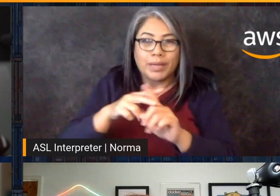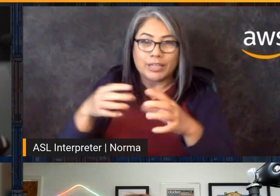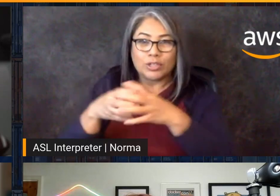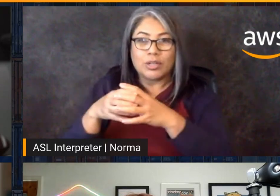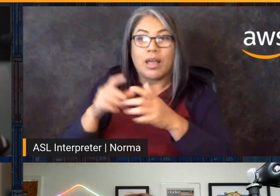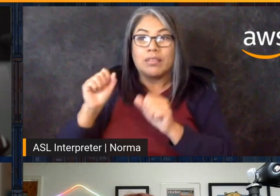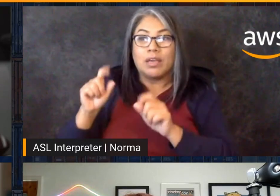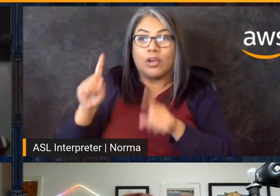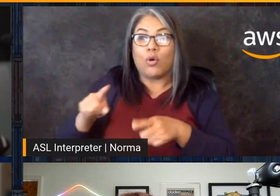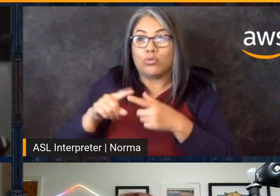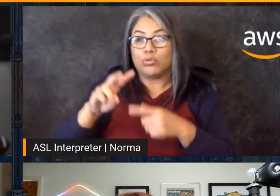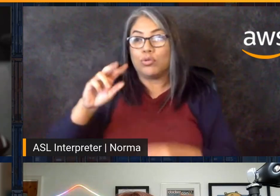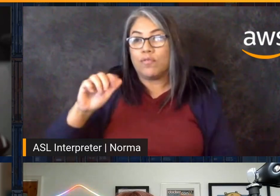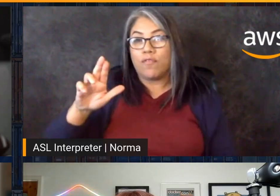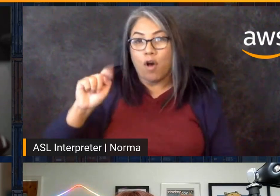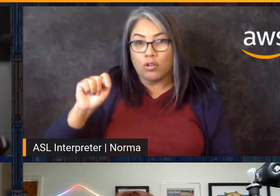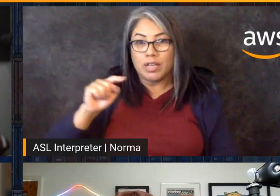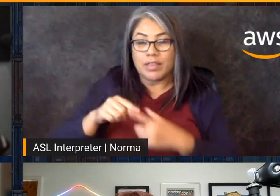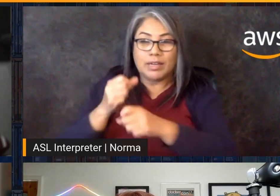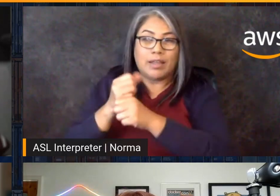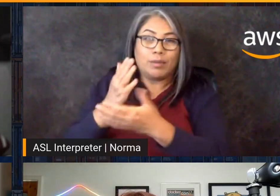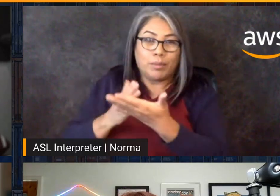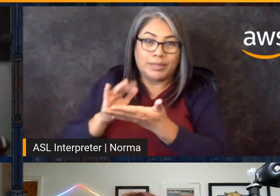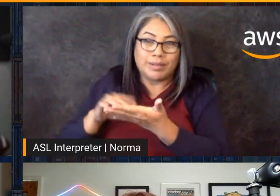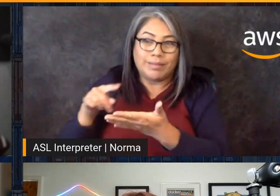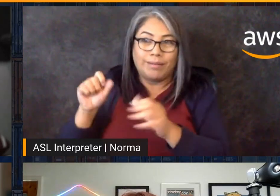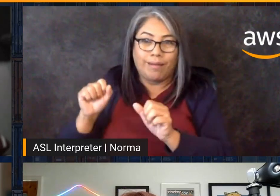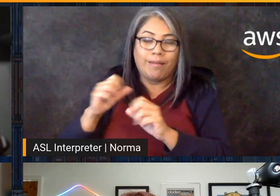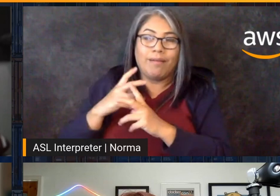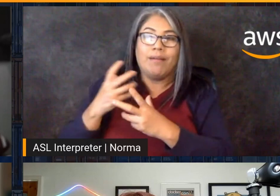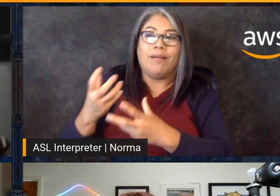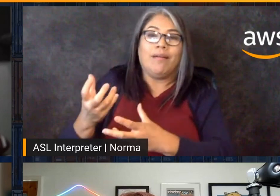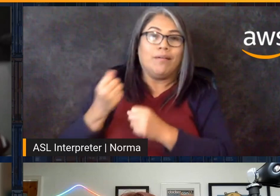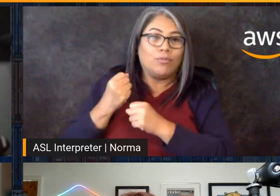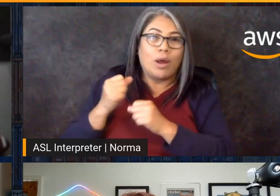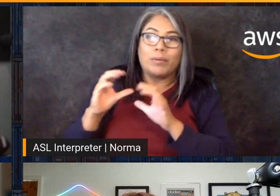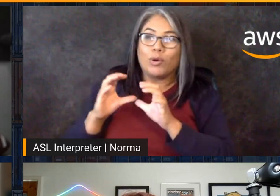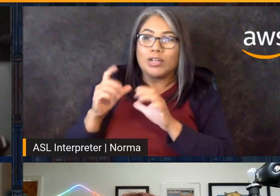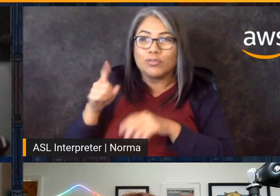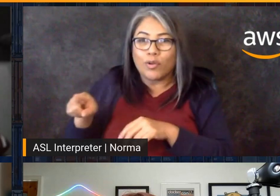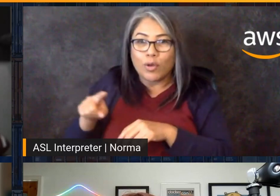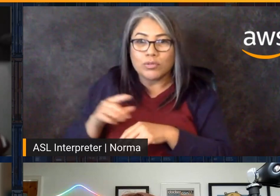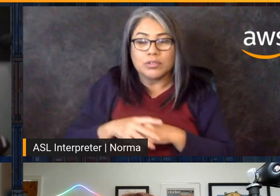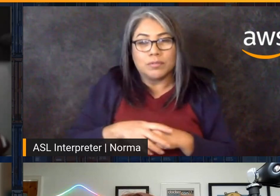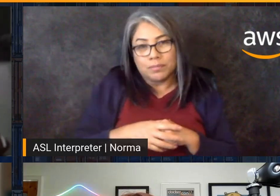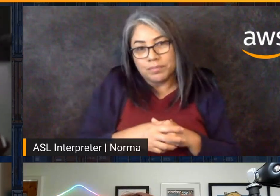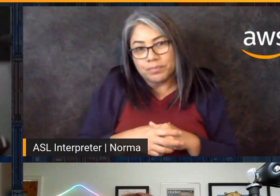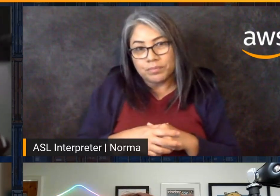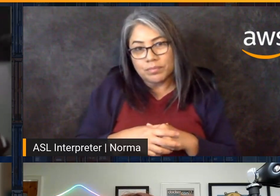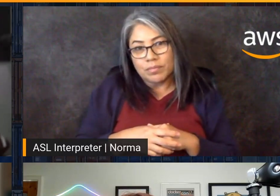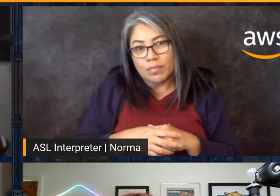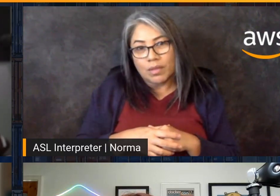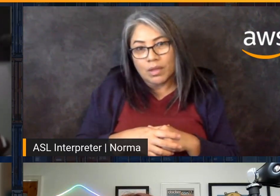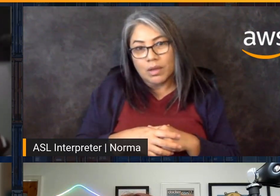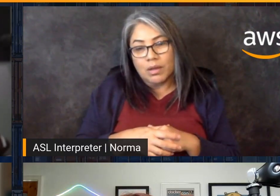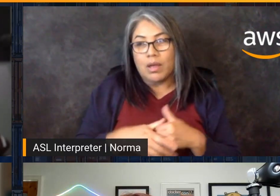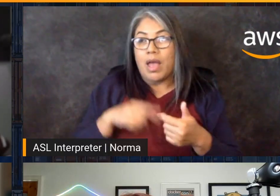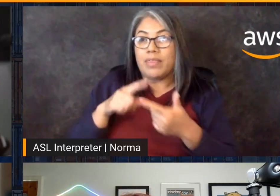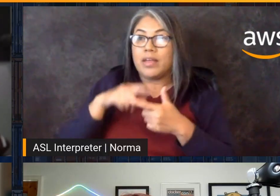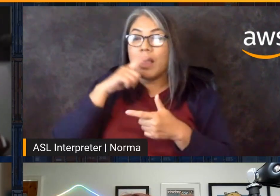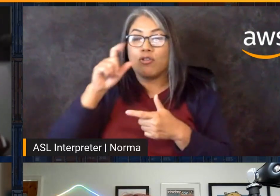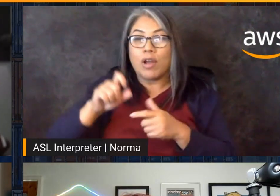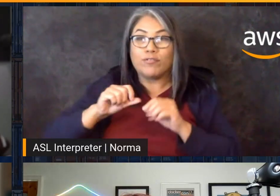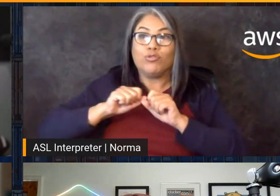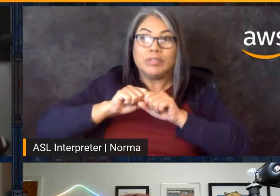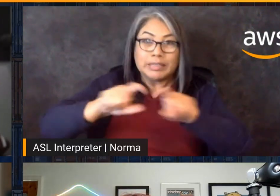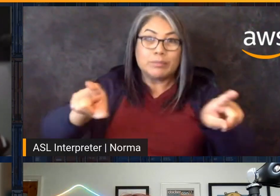to, securely grab credentials and those sorts of things, right? And that way, I don't have to disperse this everywhere. I could actually,